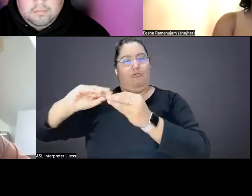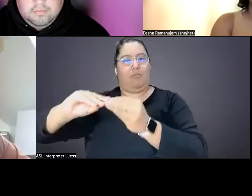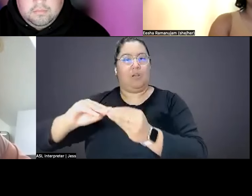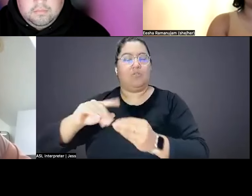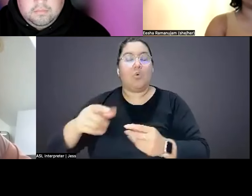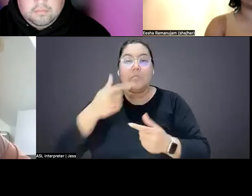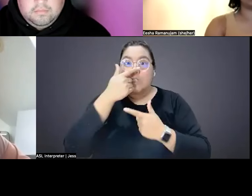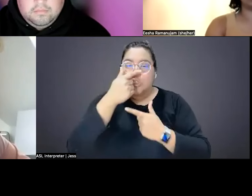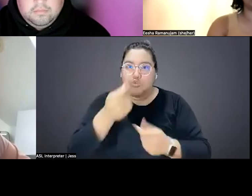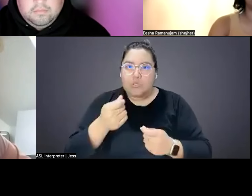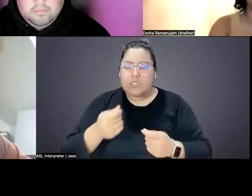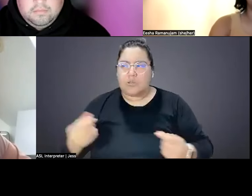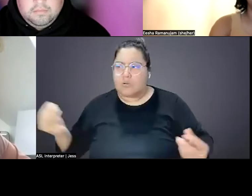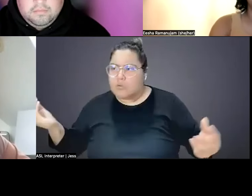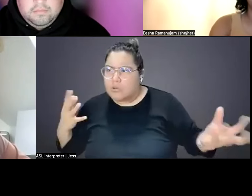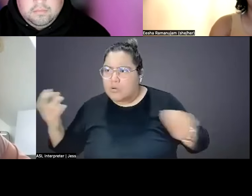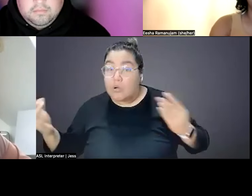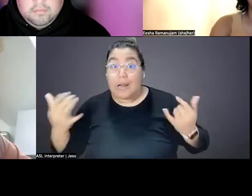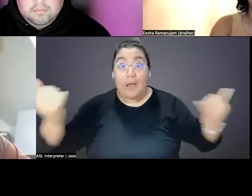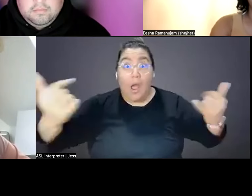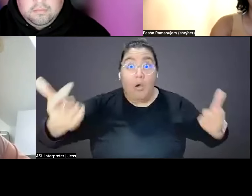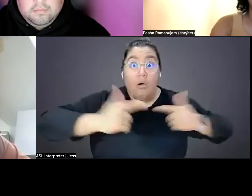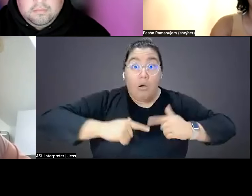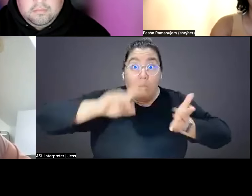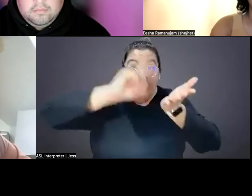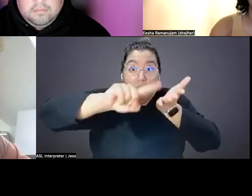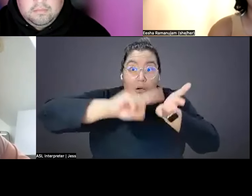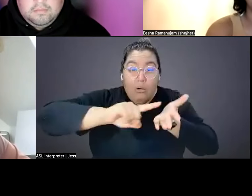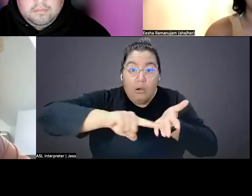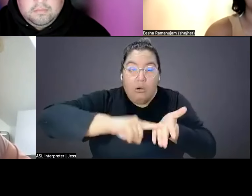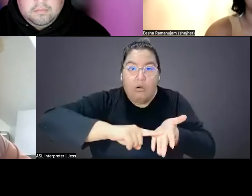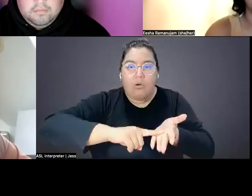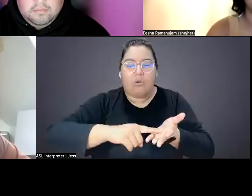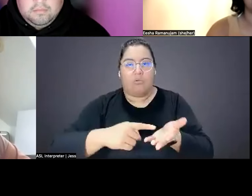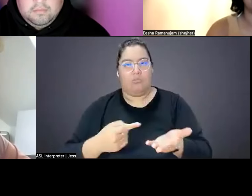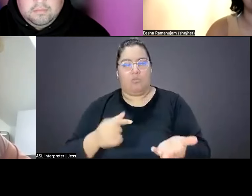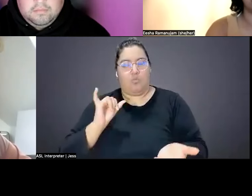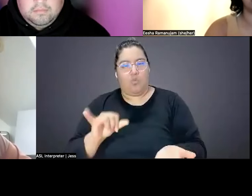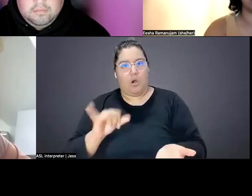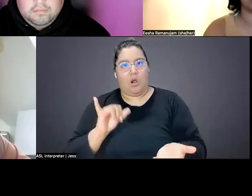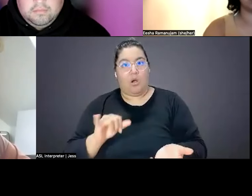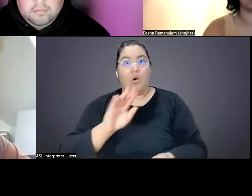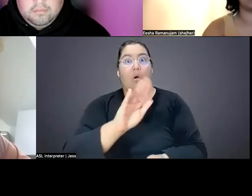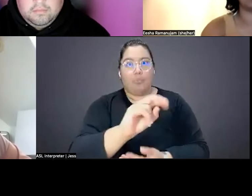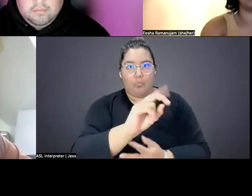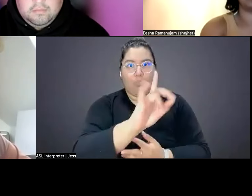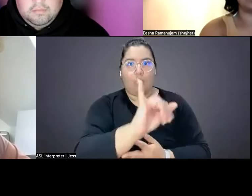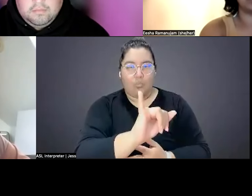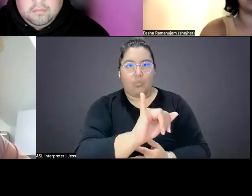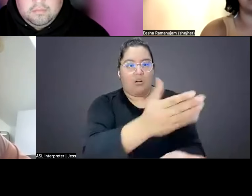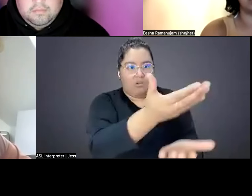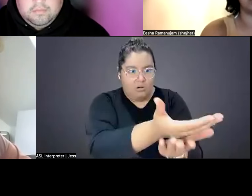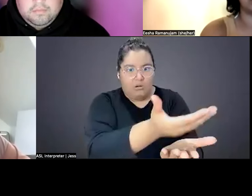around that I had been hearing and just experiencing and kind of having questions about, to see Brandy pull out this